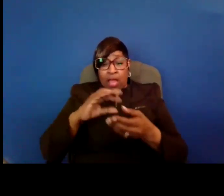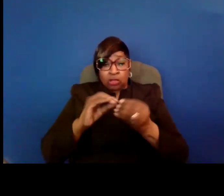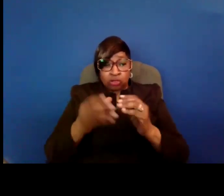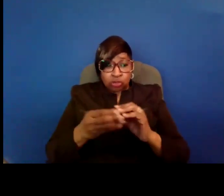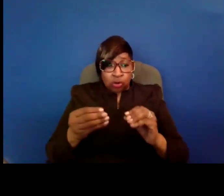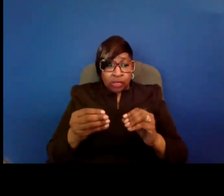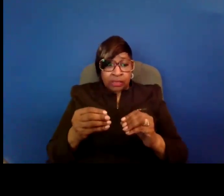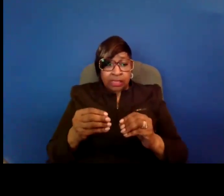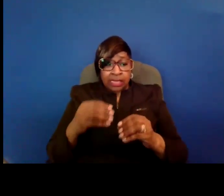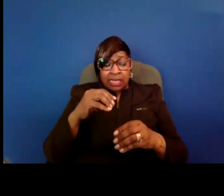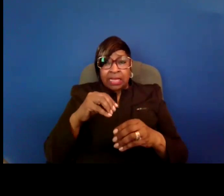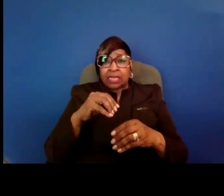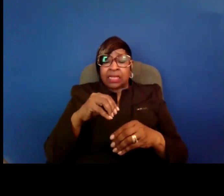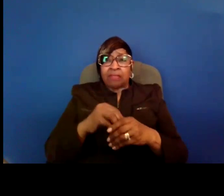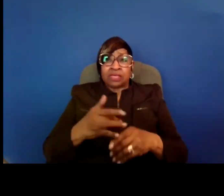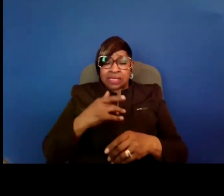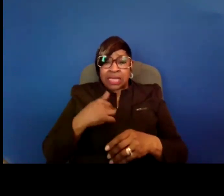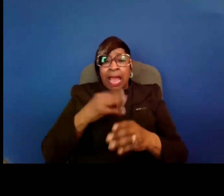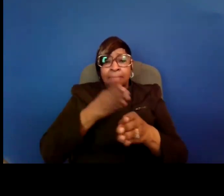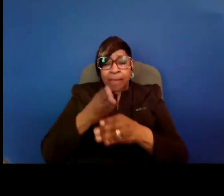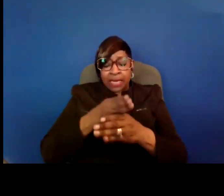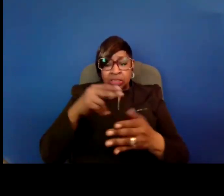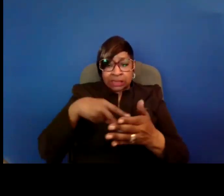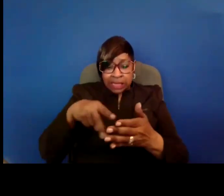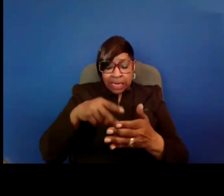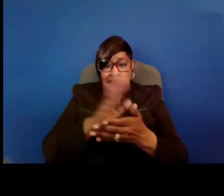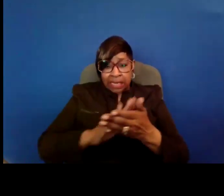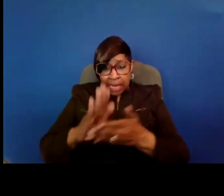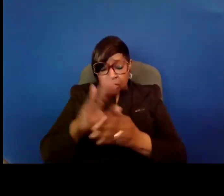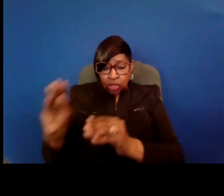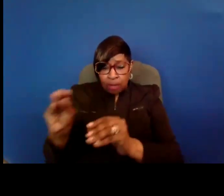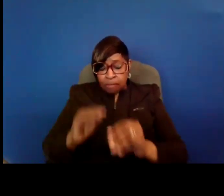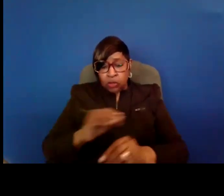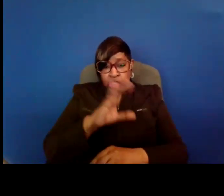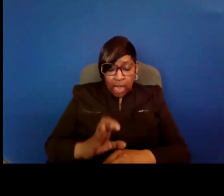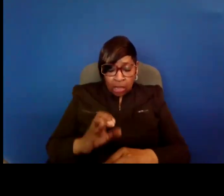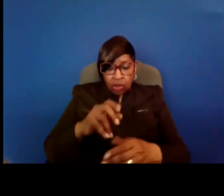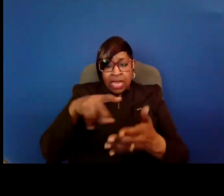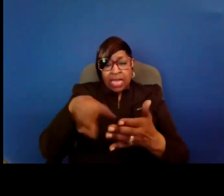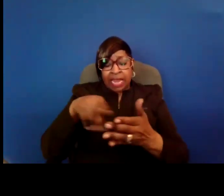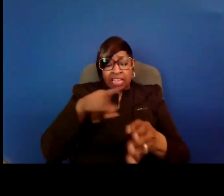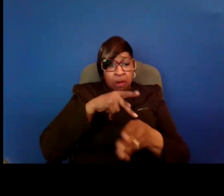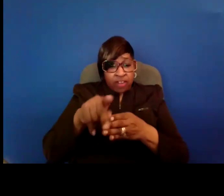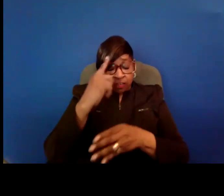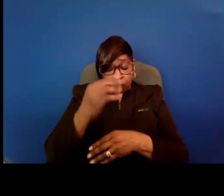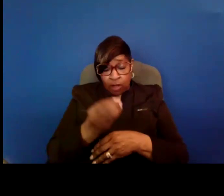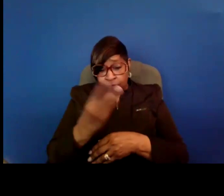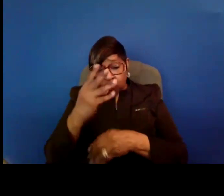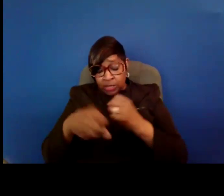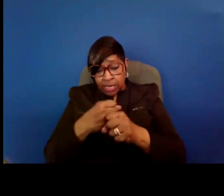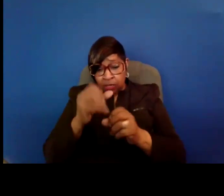the sense that, yeah, I majored in dance in college, moved to Chicago, danced professionally there for a few years, moved to